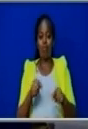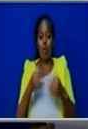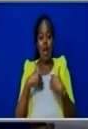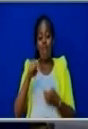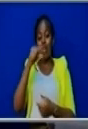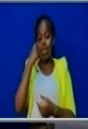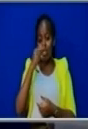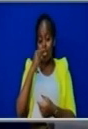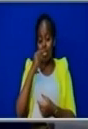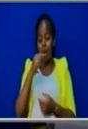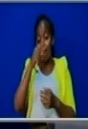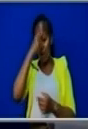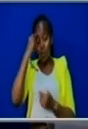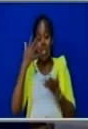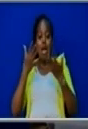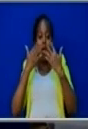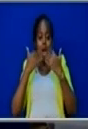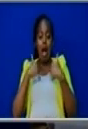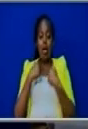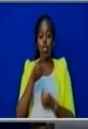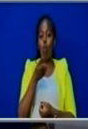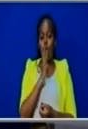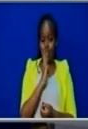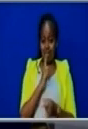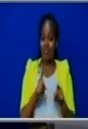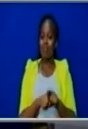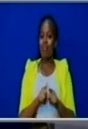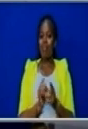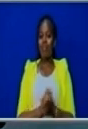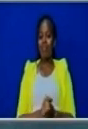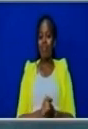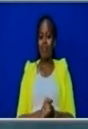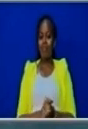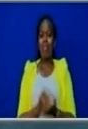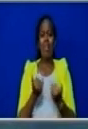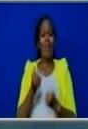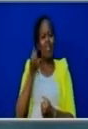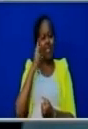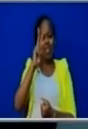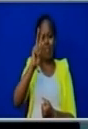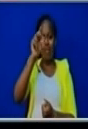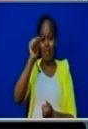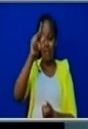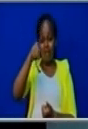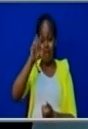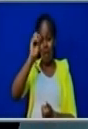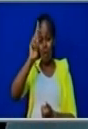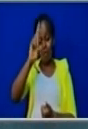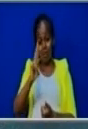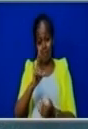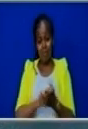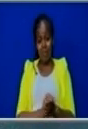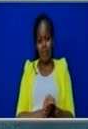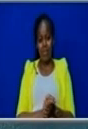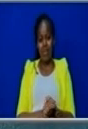Why? Because air contains what? Water vapor. Oh, the vapor. The vapor. So it means I was